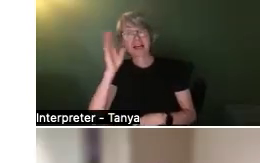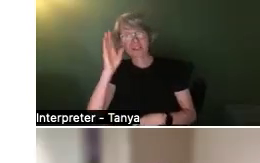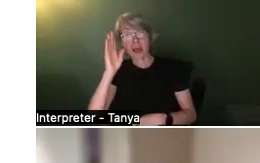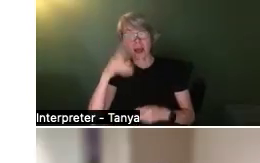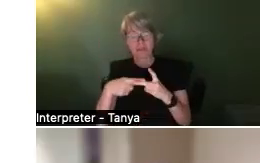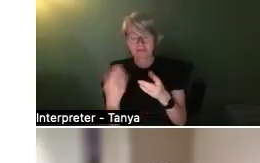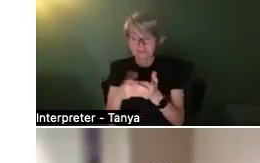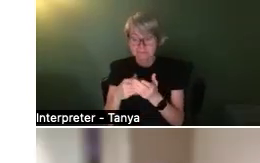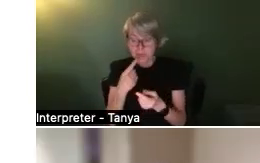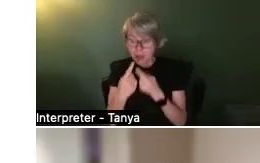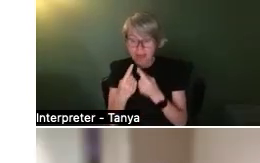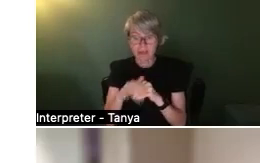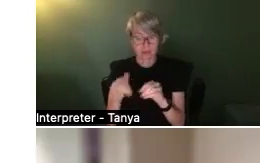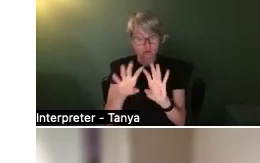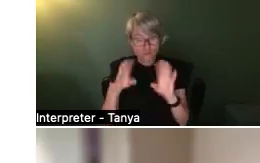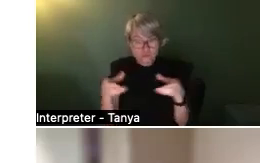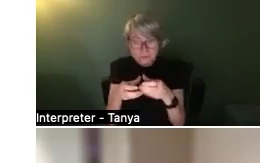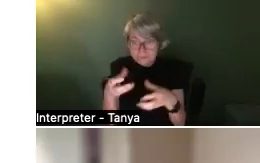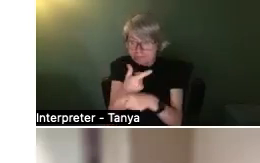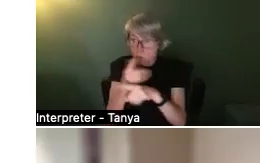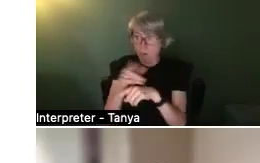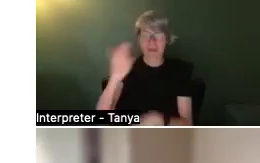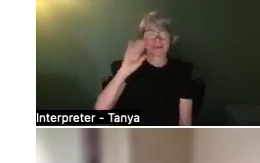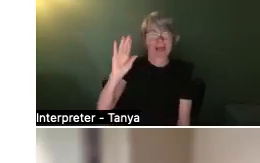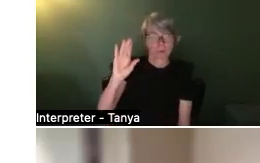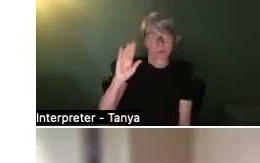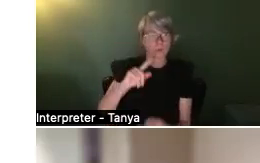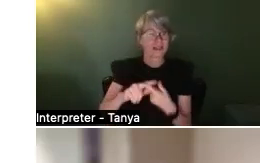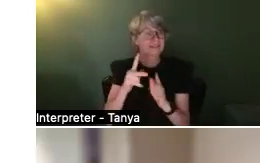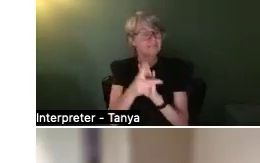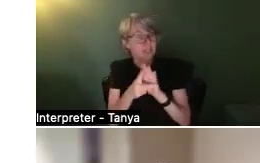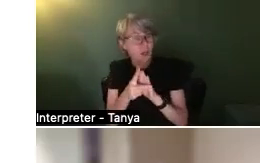study videos, simulation scenarios, and assessment questions.